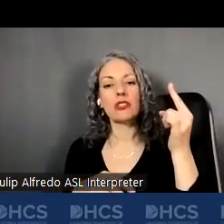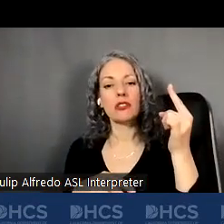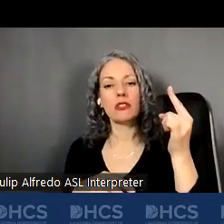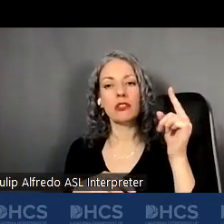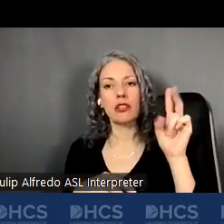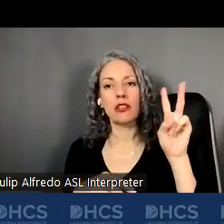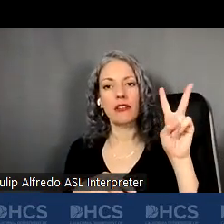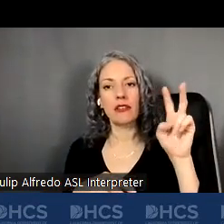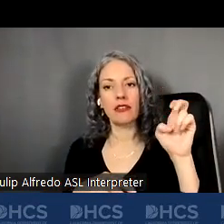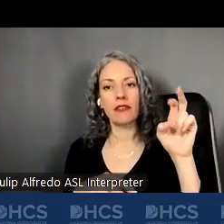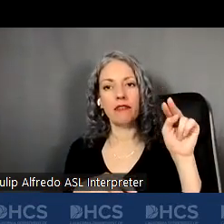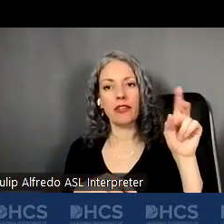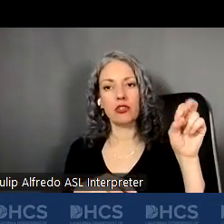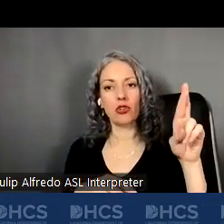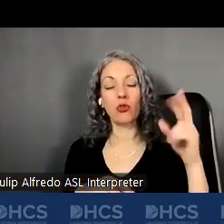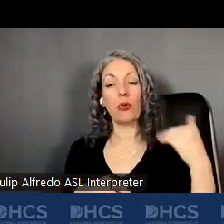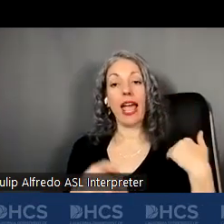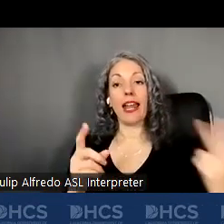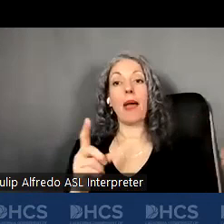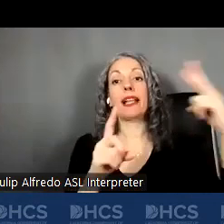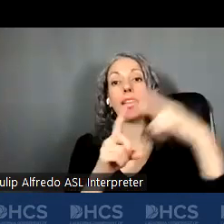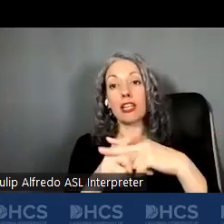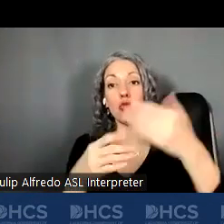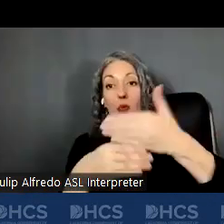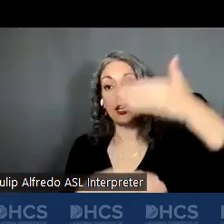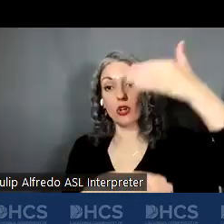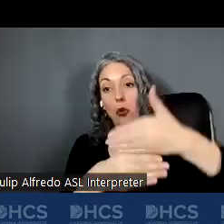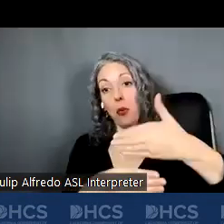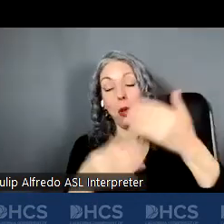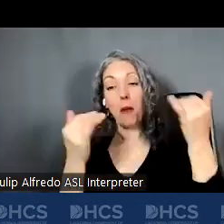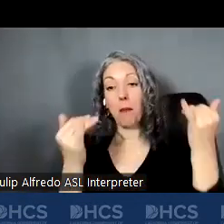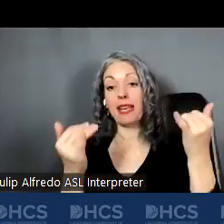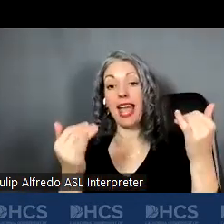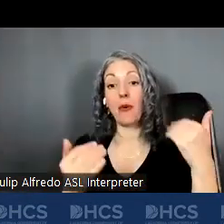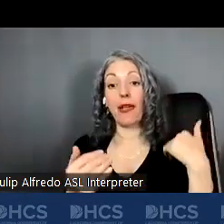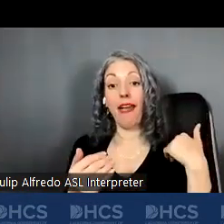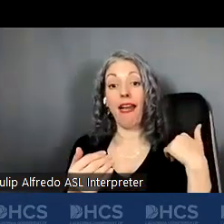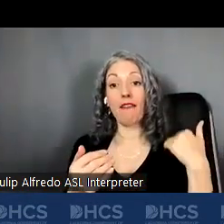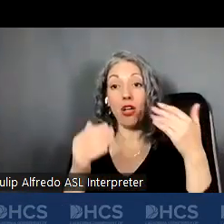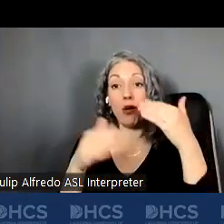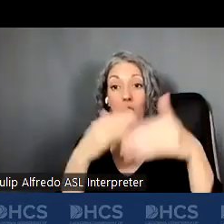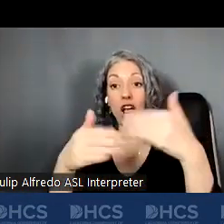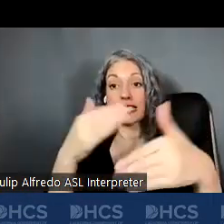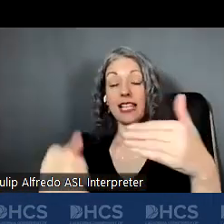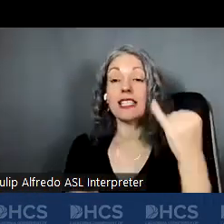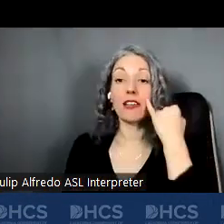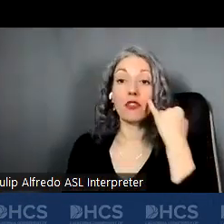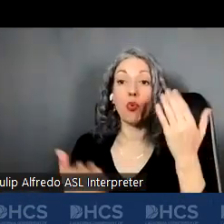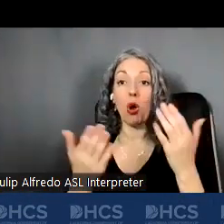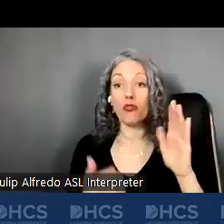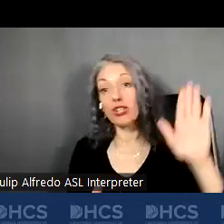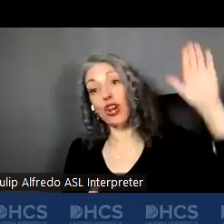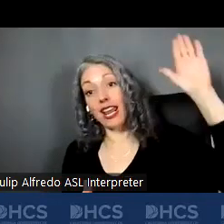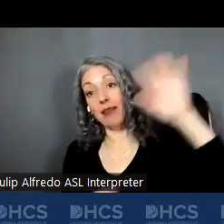had an application window, but now we do have a process by which, if you want to raise your hand and become a